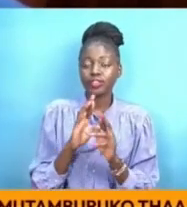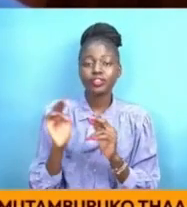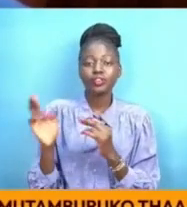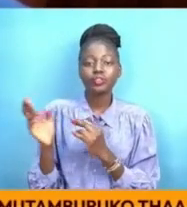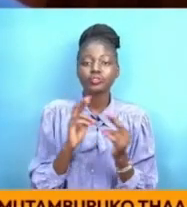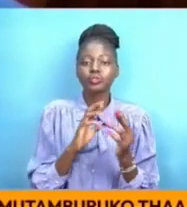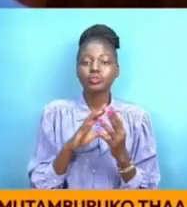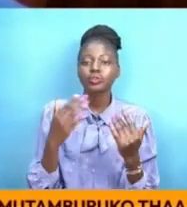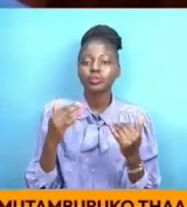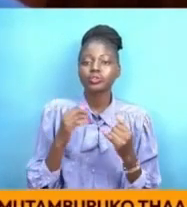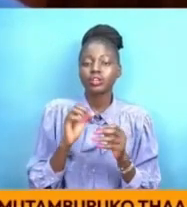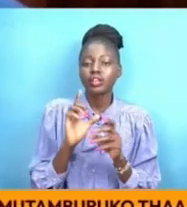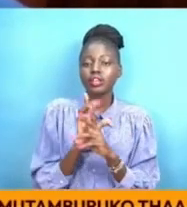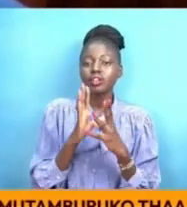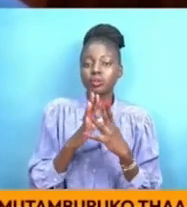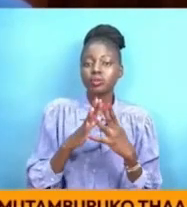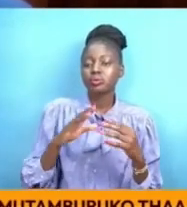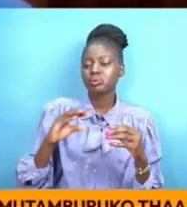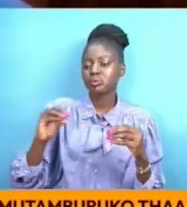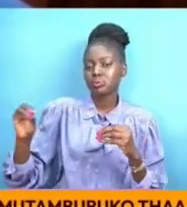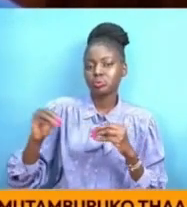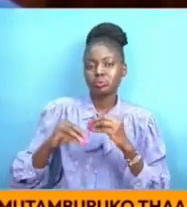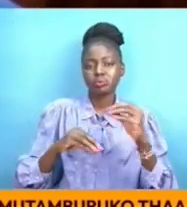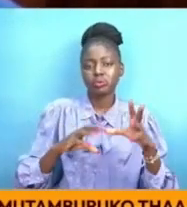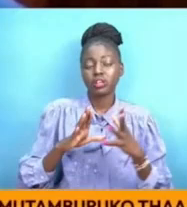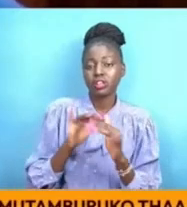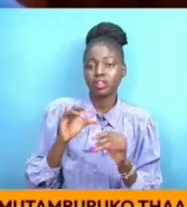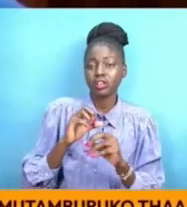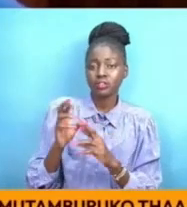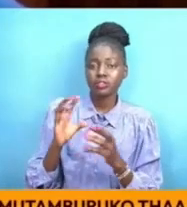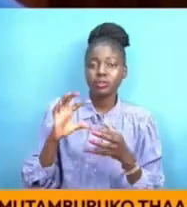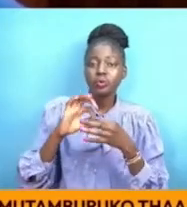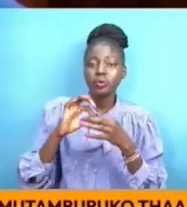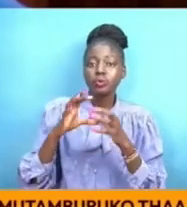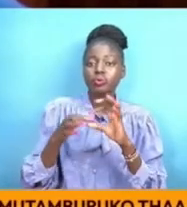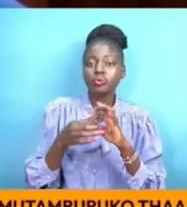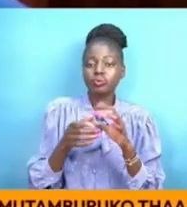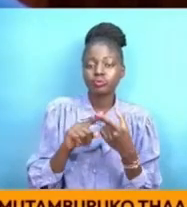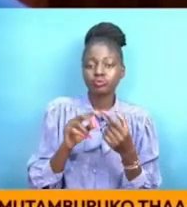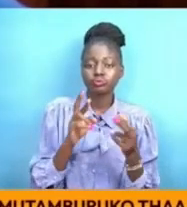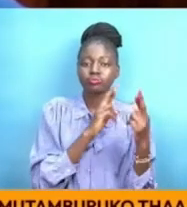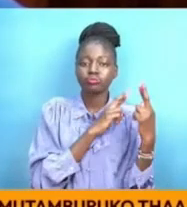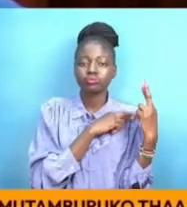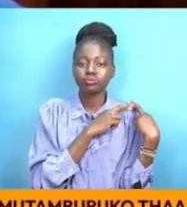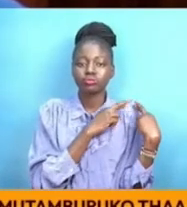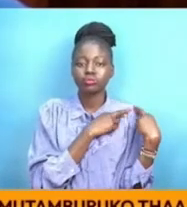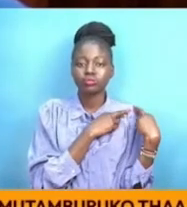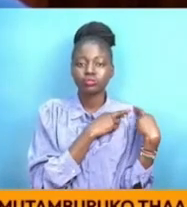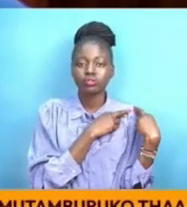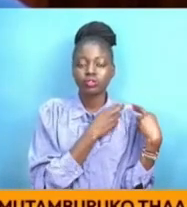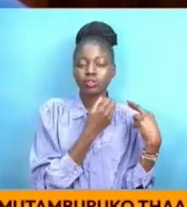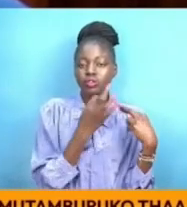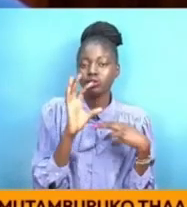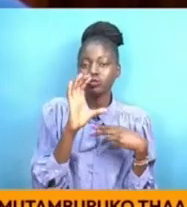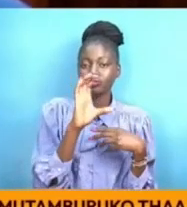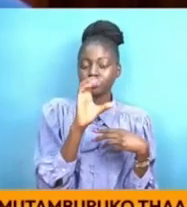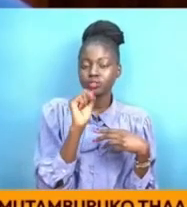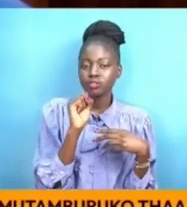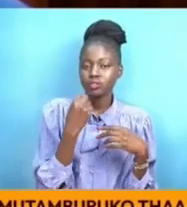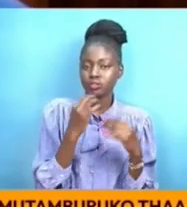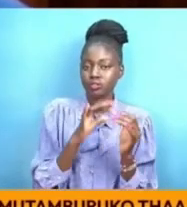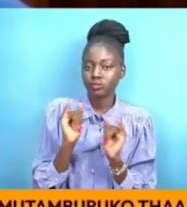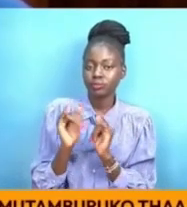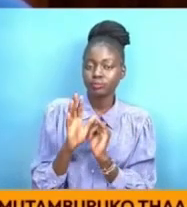scarce. We must make sure that the little resources that we'll collect, and that is the responsibility of CS Finance, by the way,